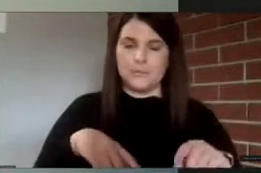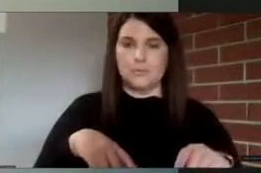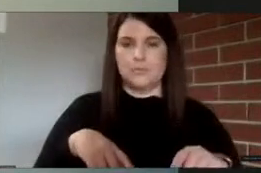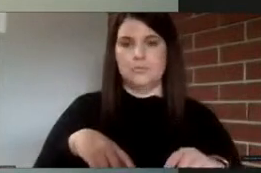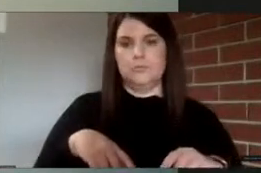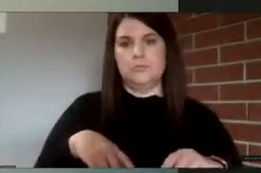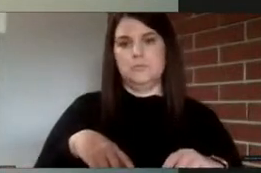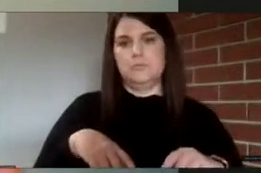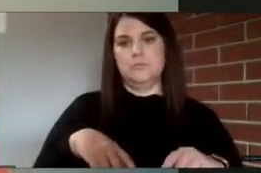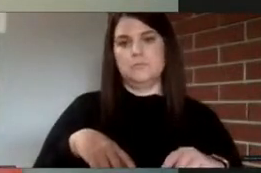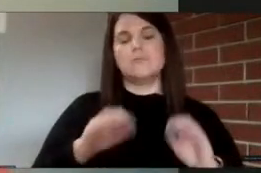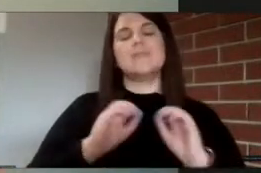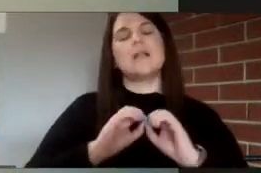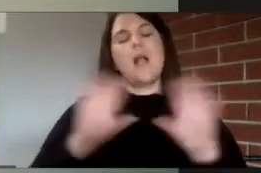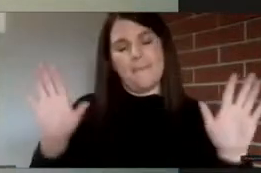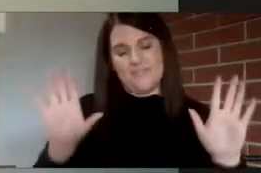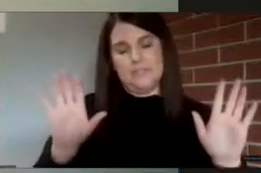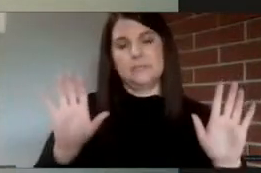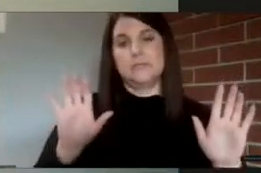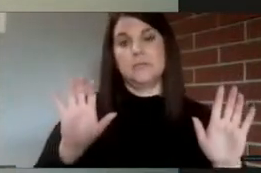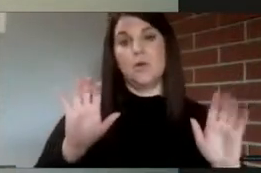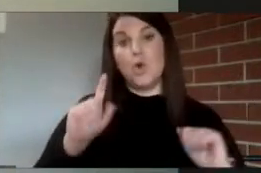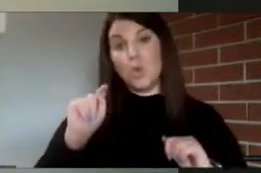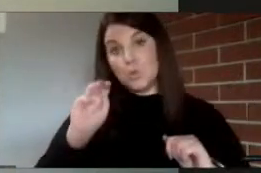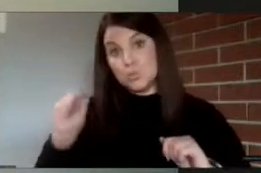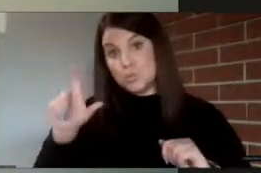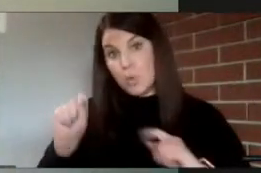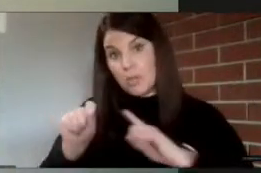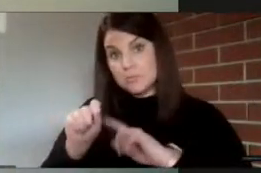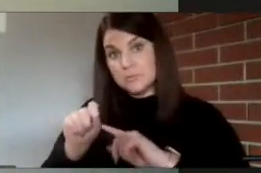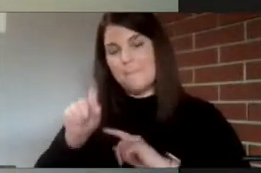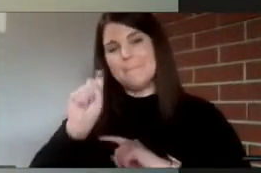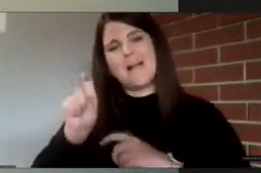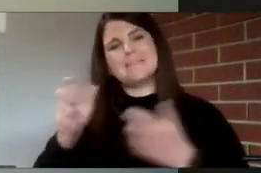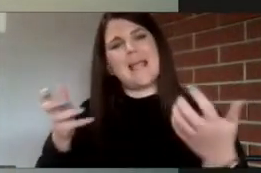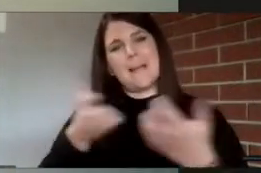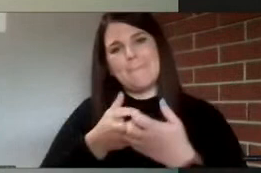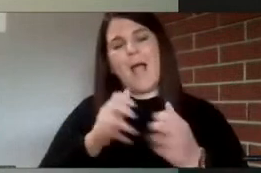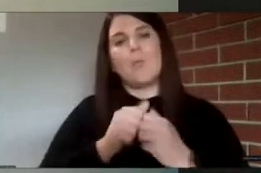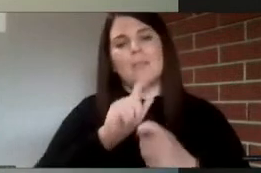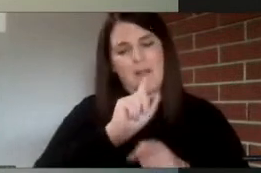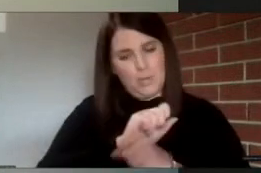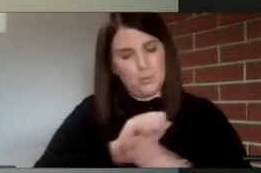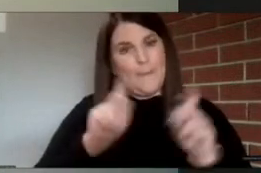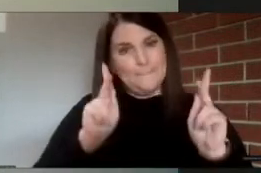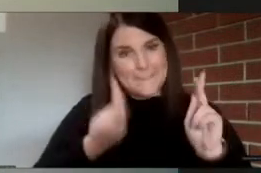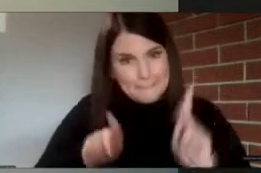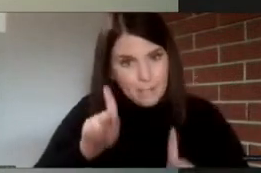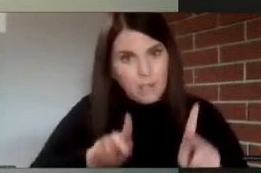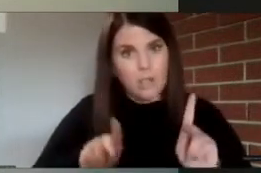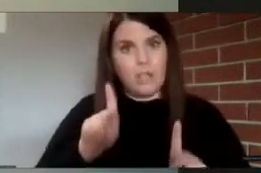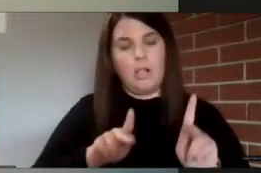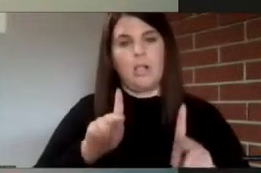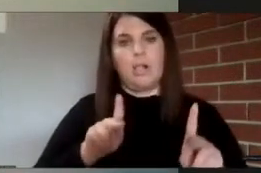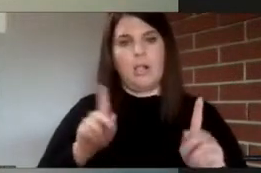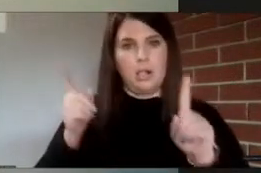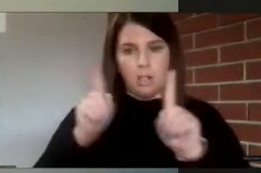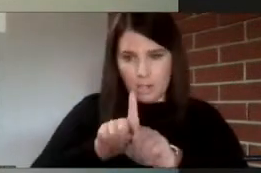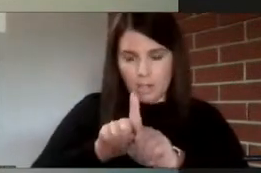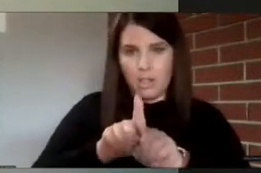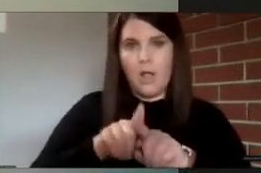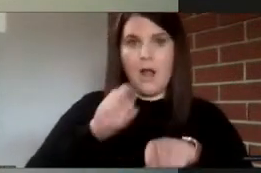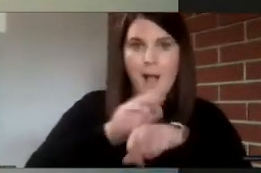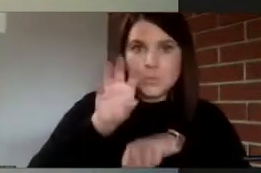is clear that these tools have to be combined with people and with care and with coaching and with